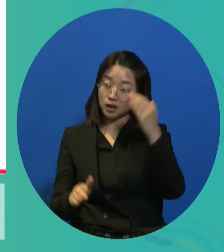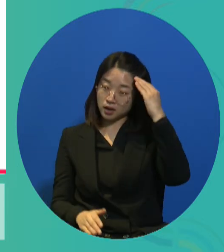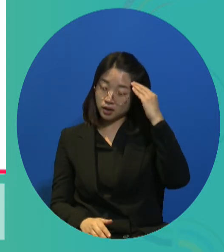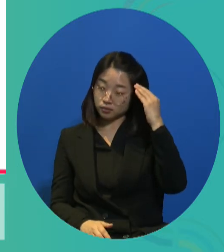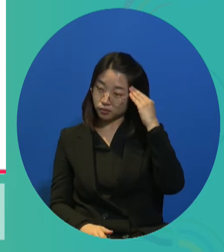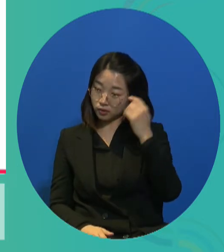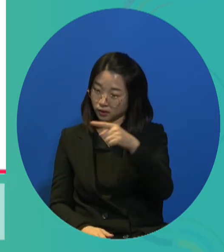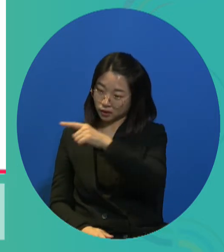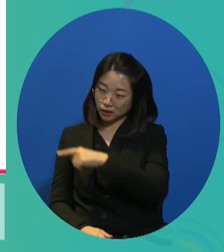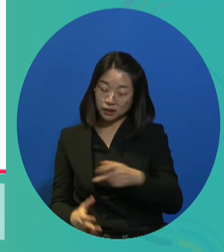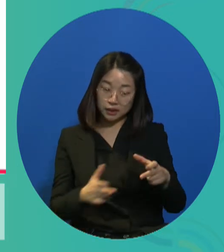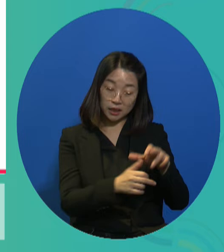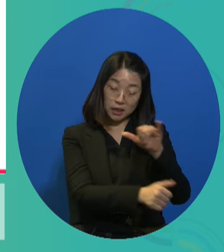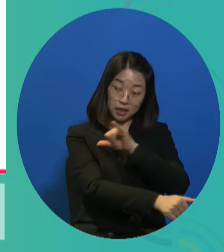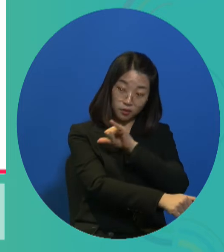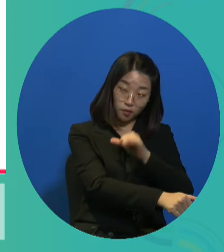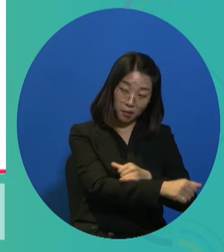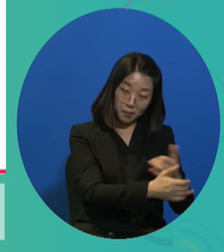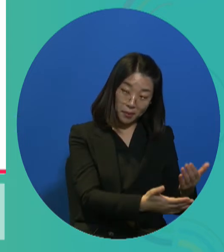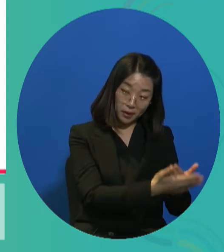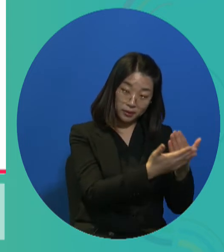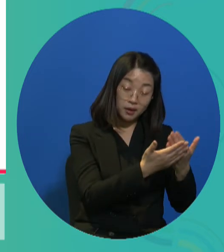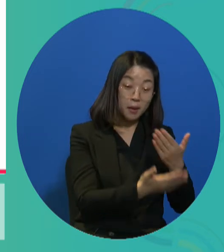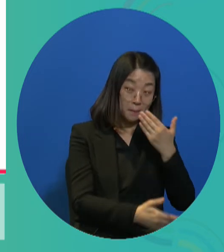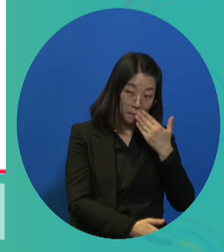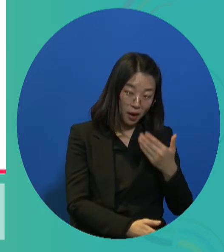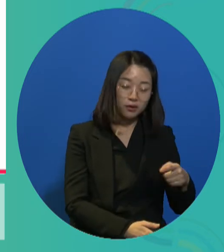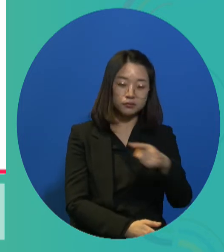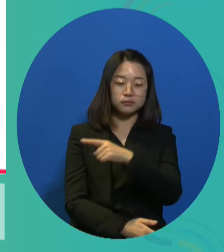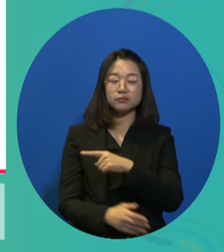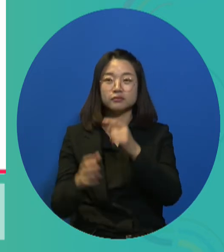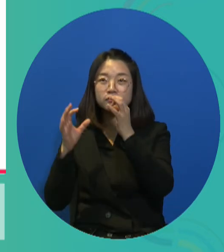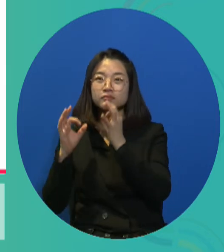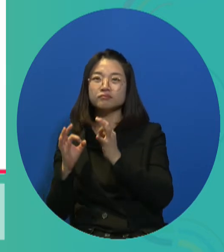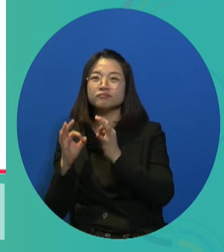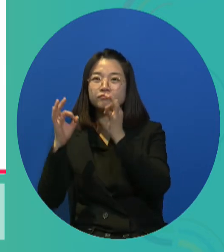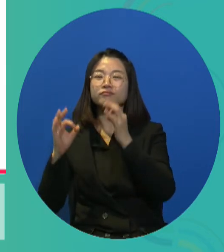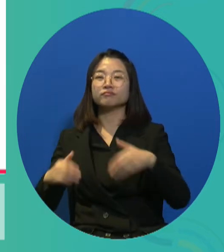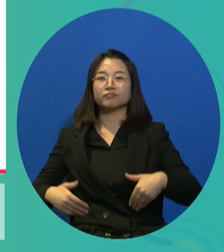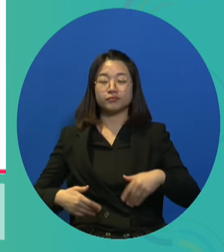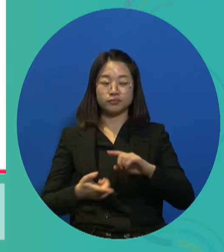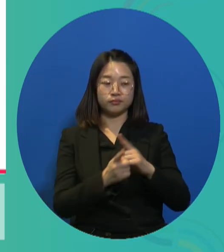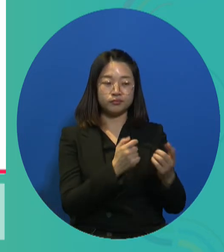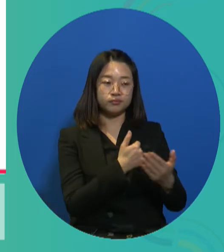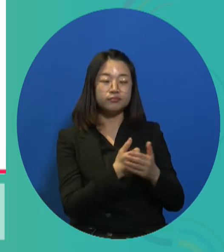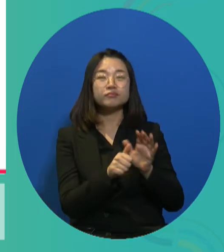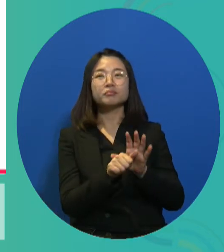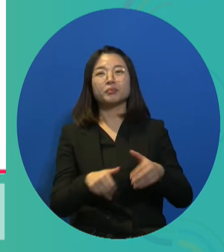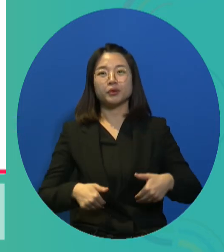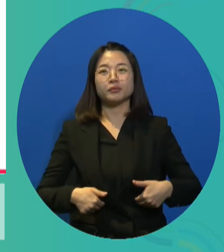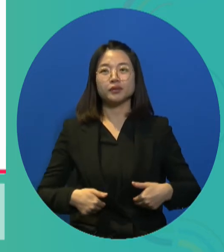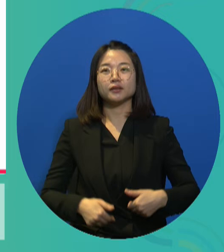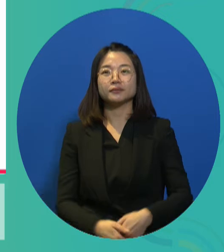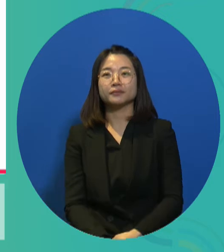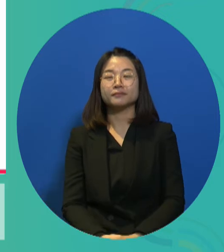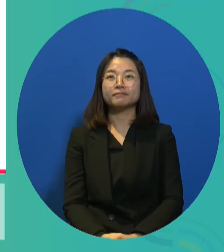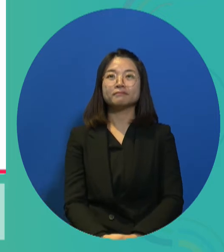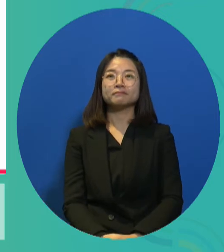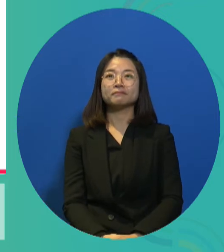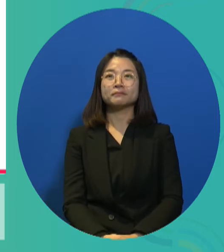produced, then they will need to be distributed and promoted so that the general public can have a better understanding of